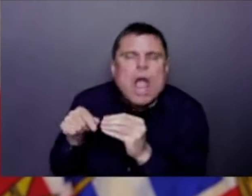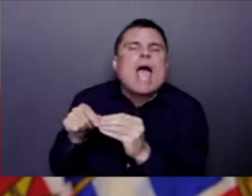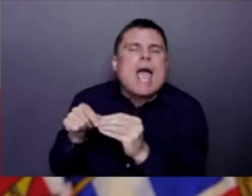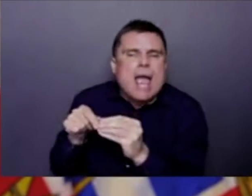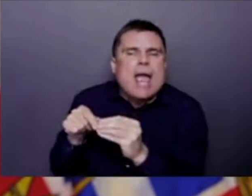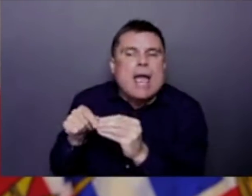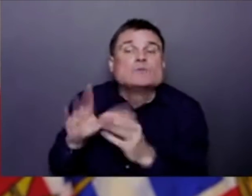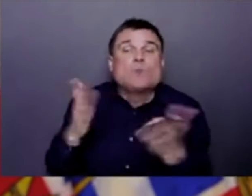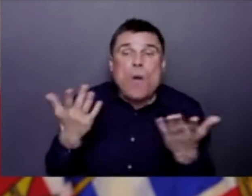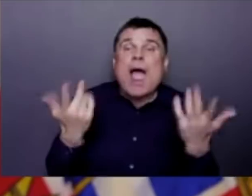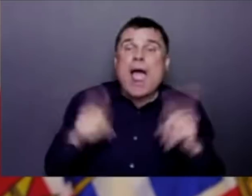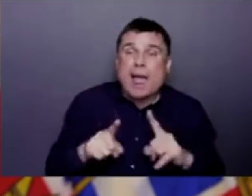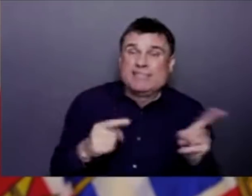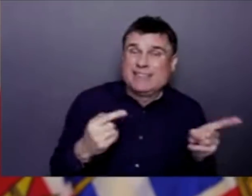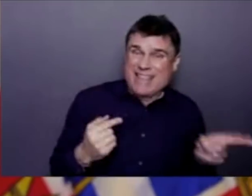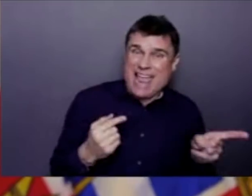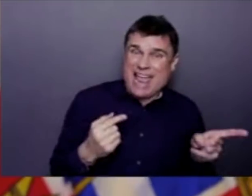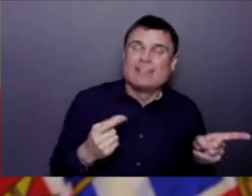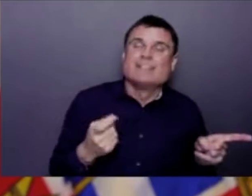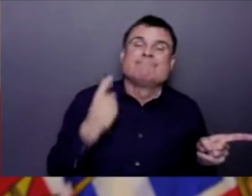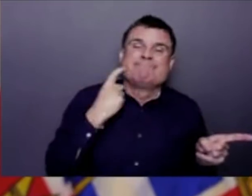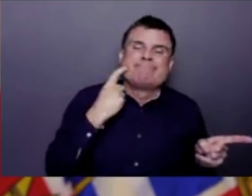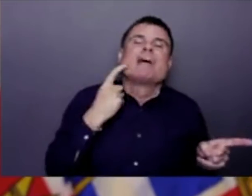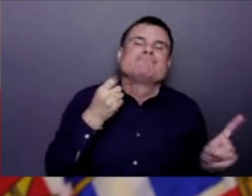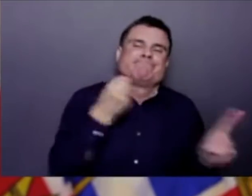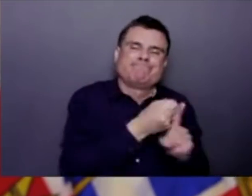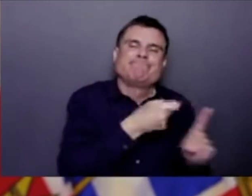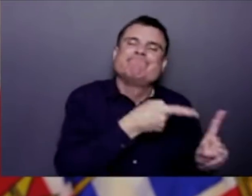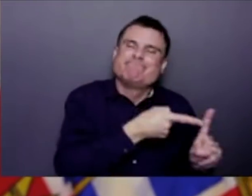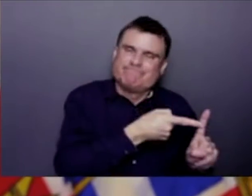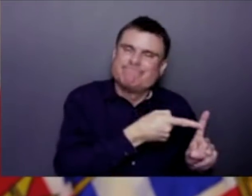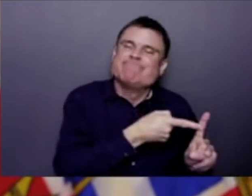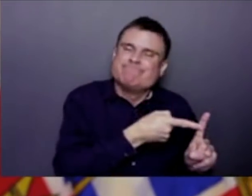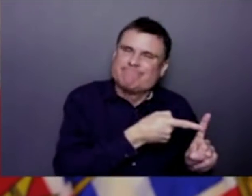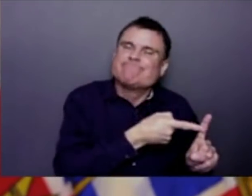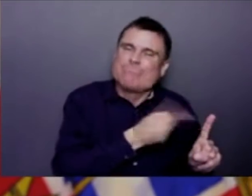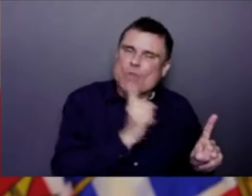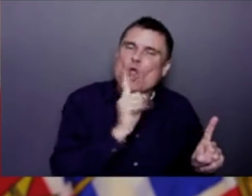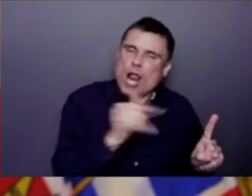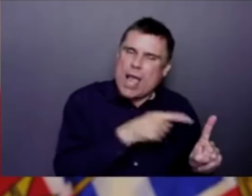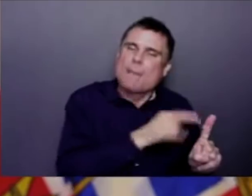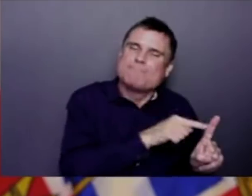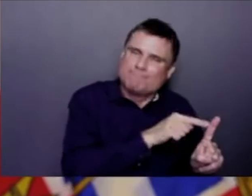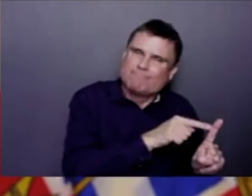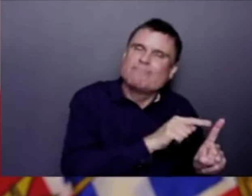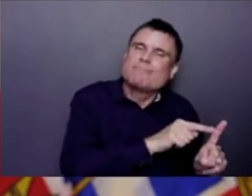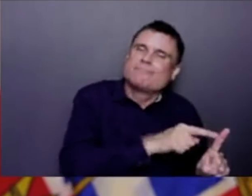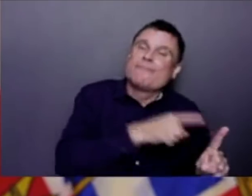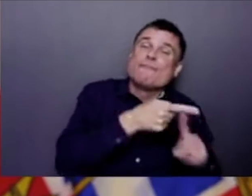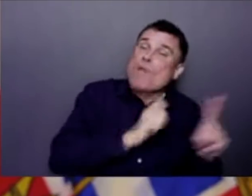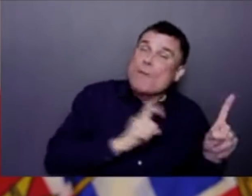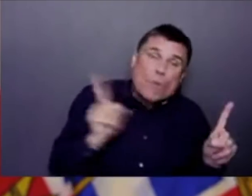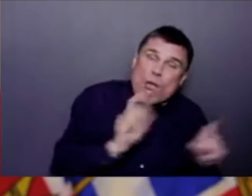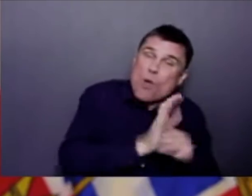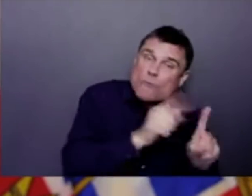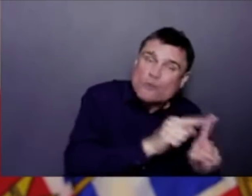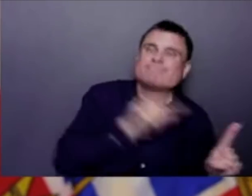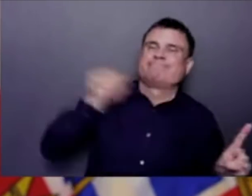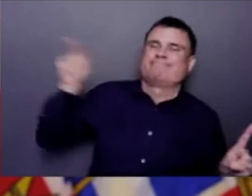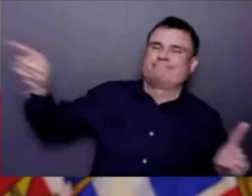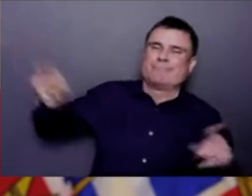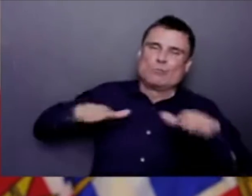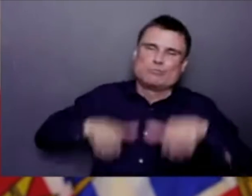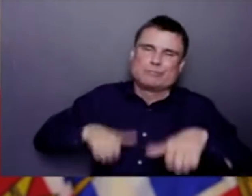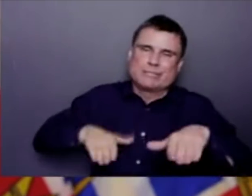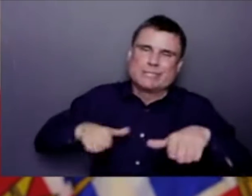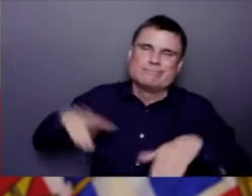remains in quarantine until their symptoms have resolved and they're no longer infectious. And we've done testing on anybody who is in that